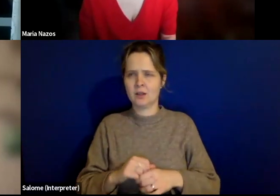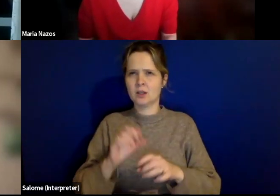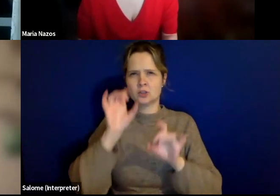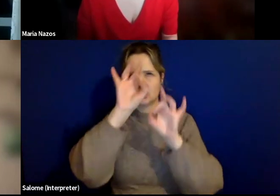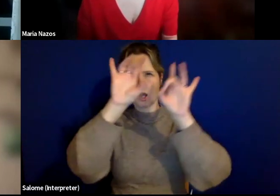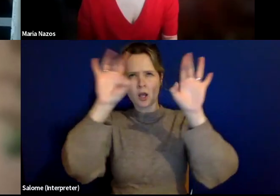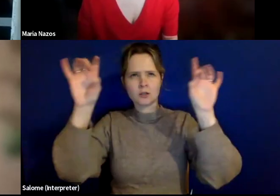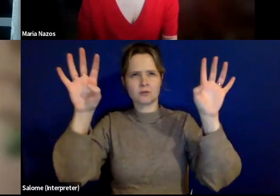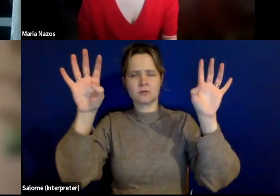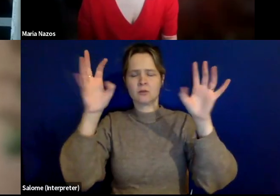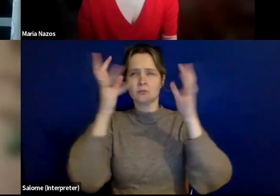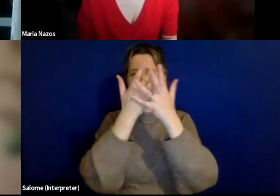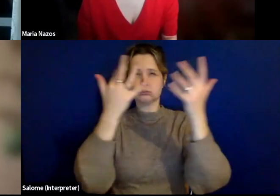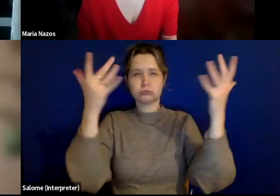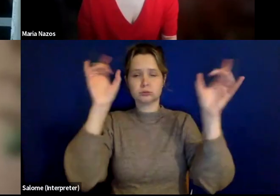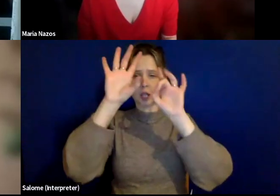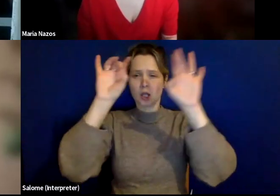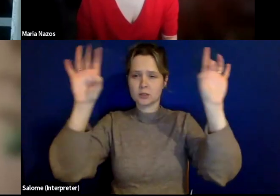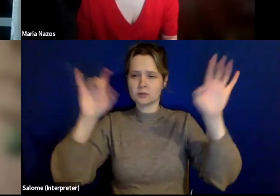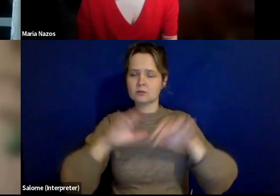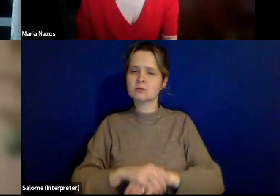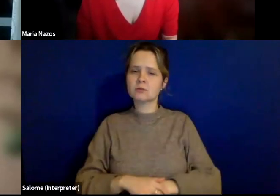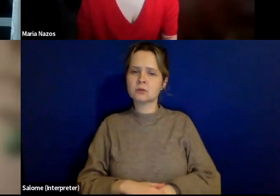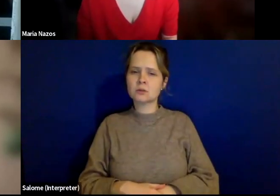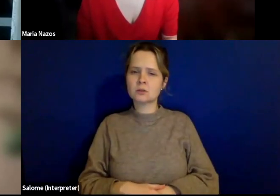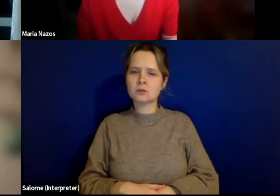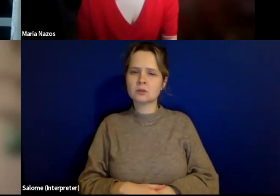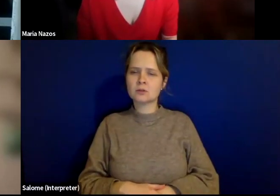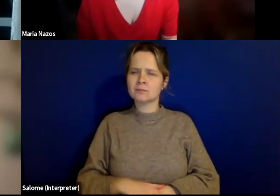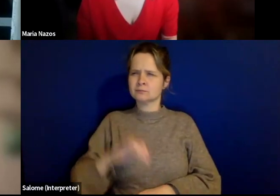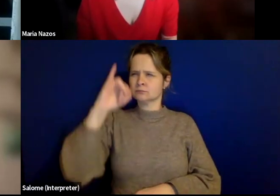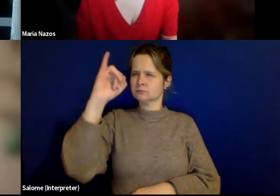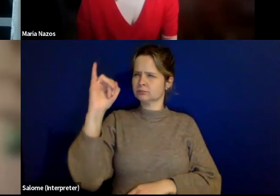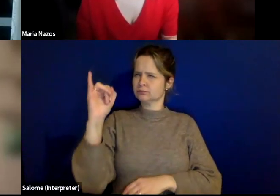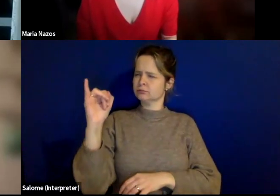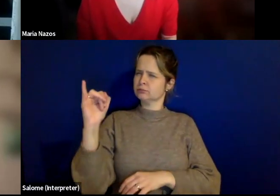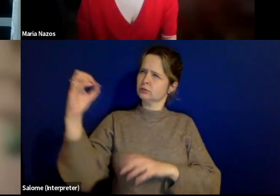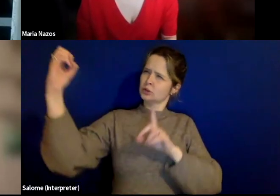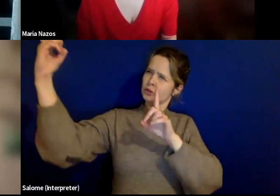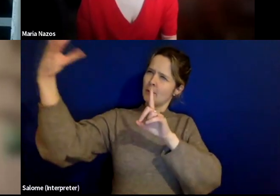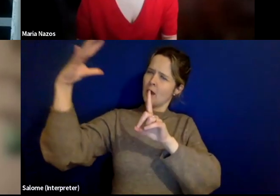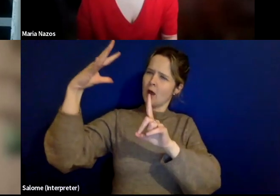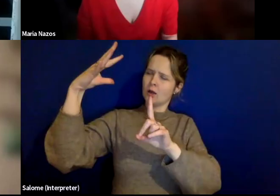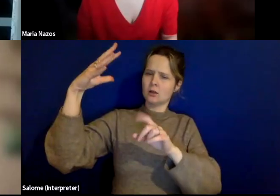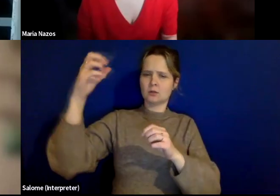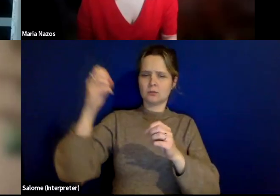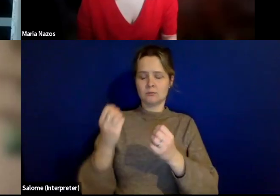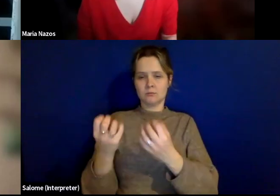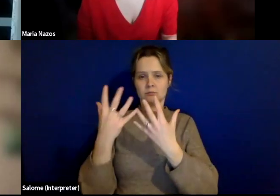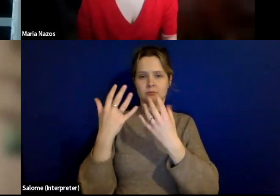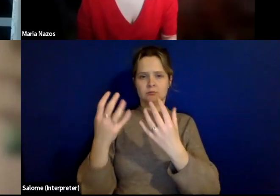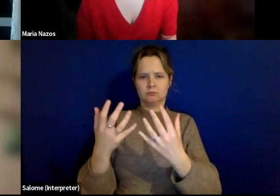Stars, countless stars. The blade of summer blushes. The